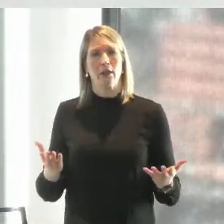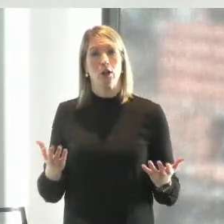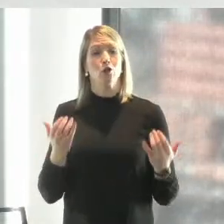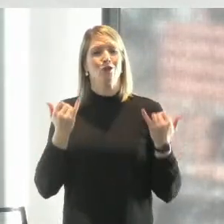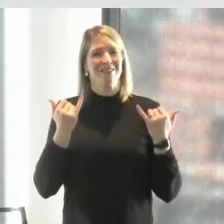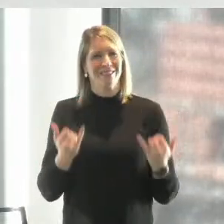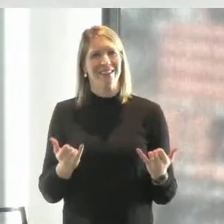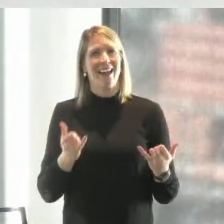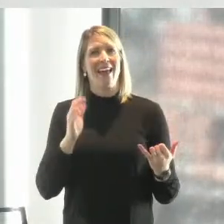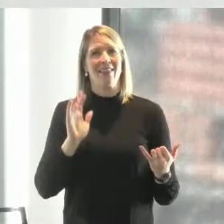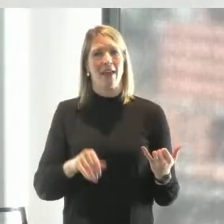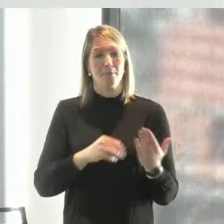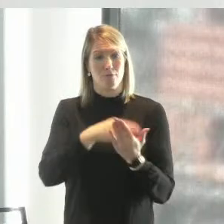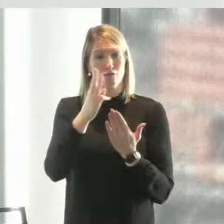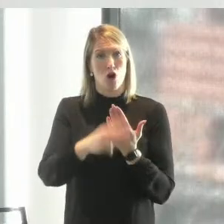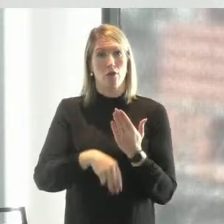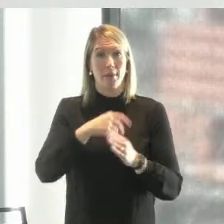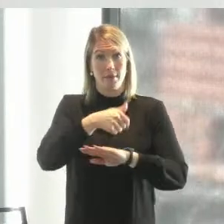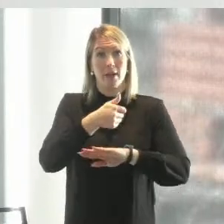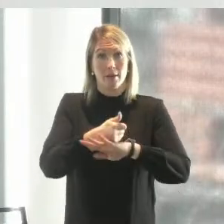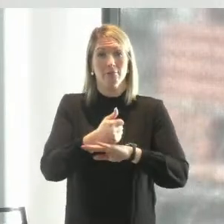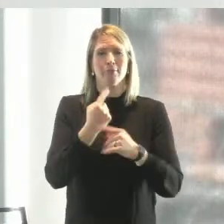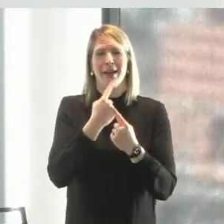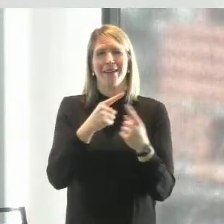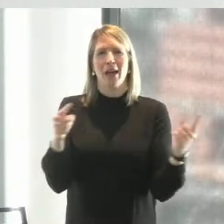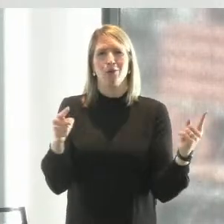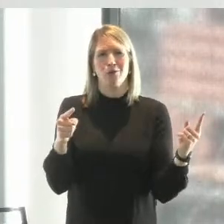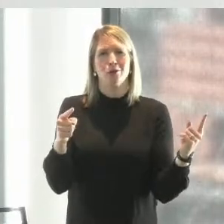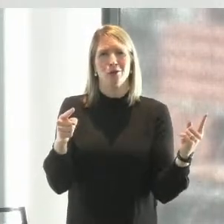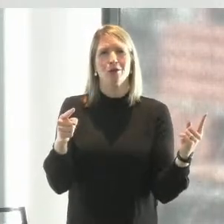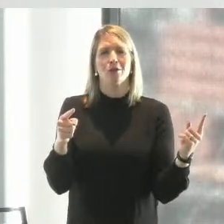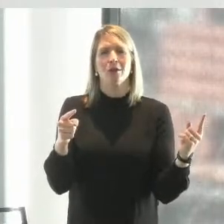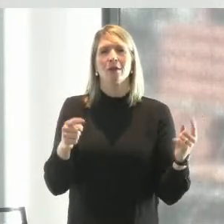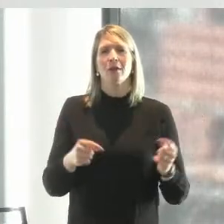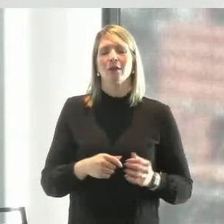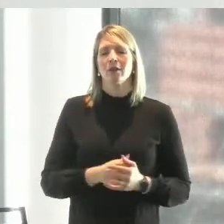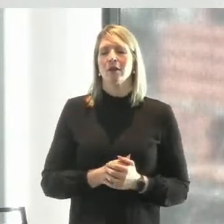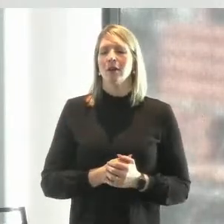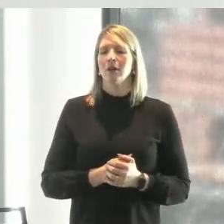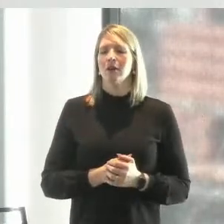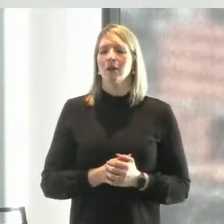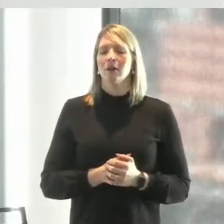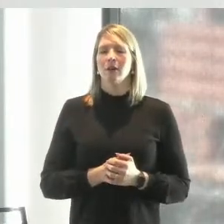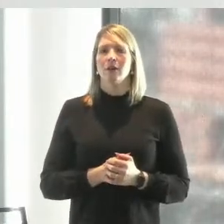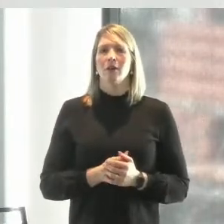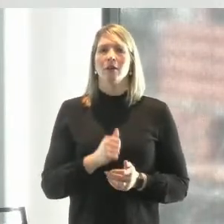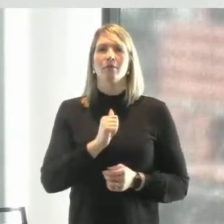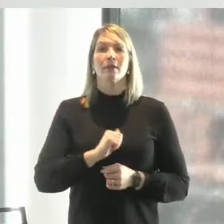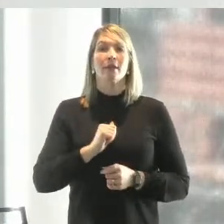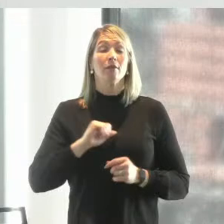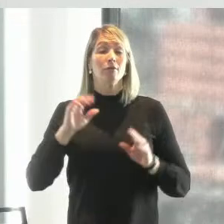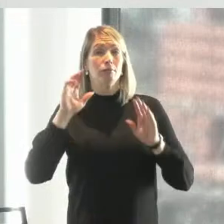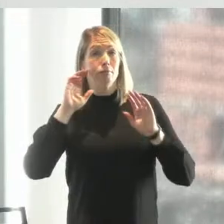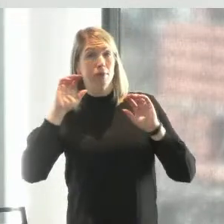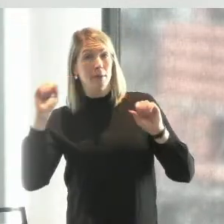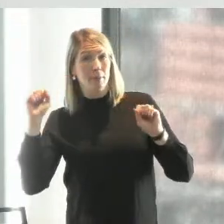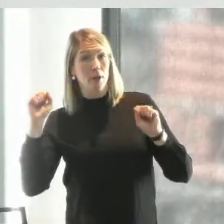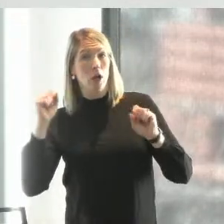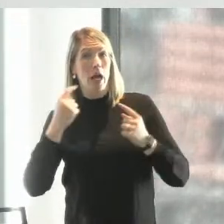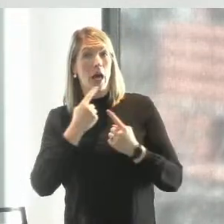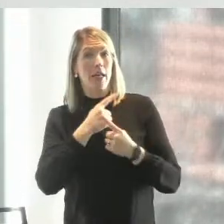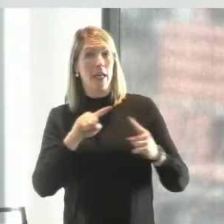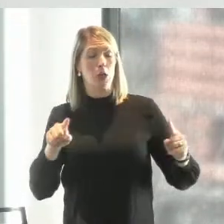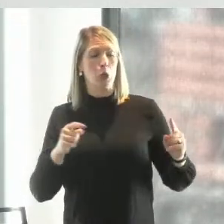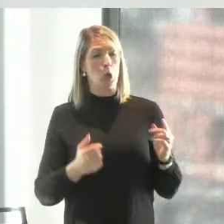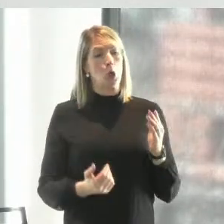morning. This morning, the Premier and I are very delighted to provide details about a new stream for immigration